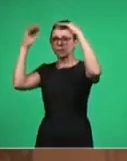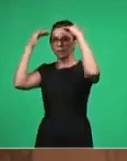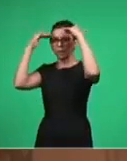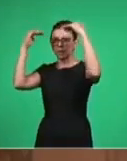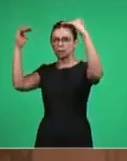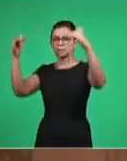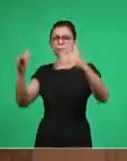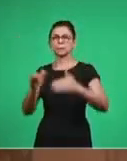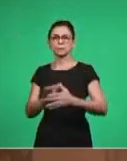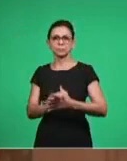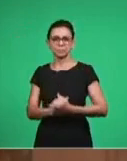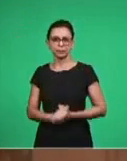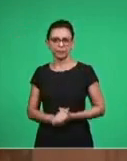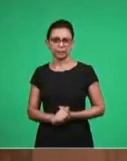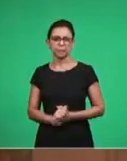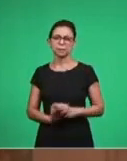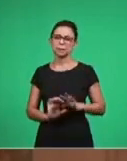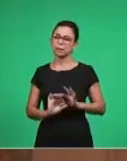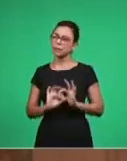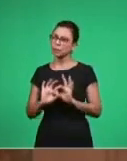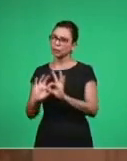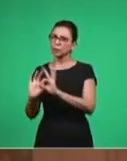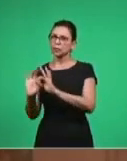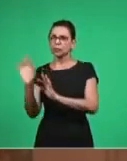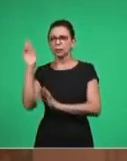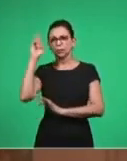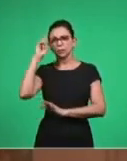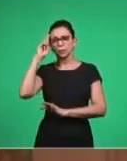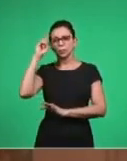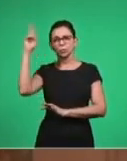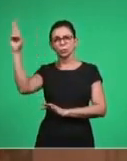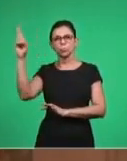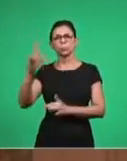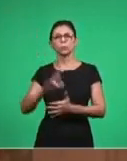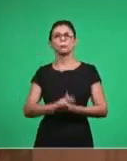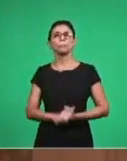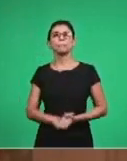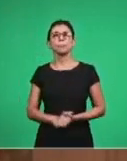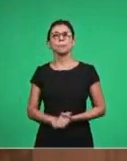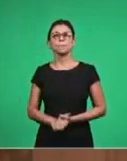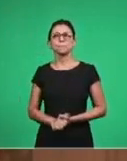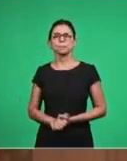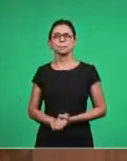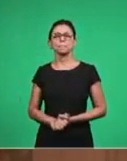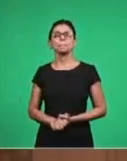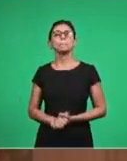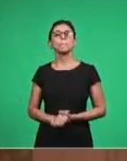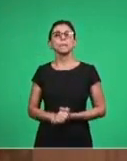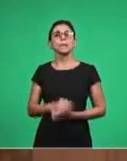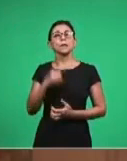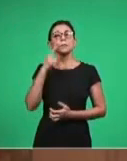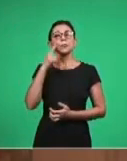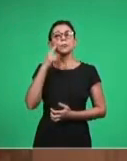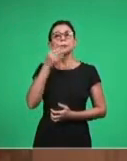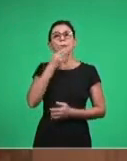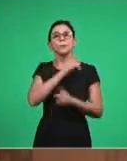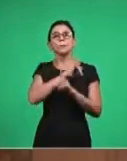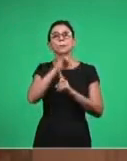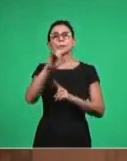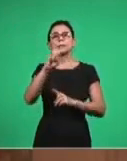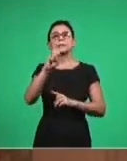We have to turn off the things of this world and have fellowship and total fellowship with the